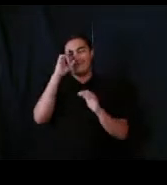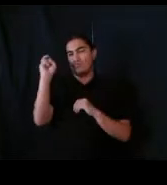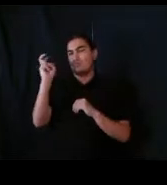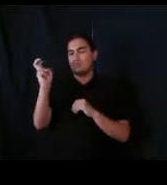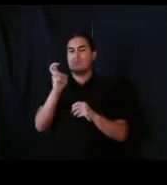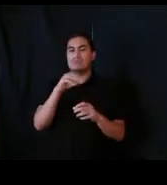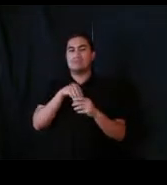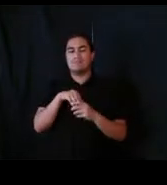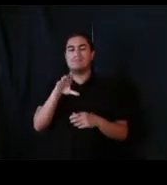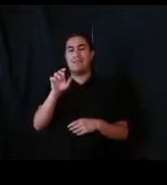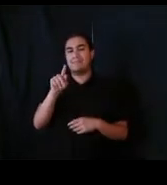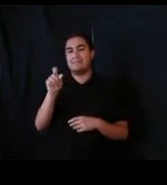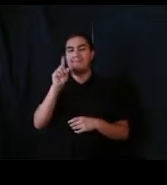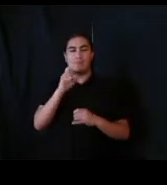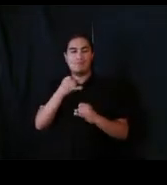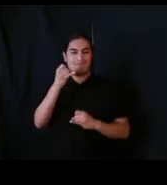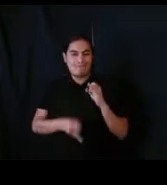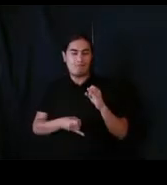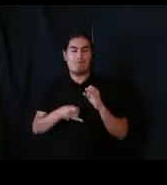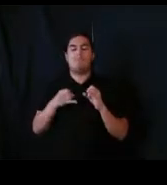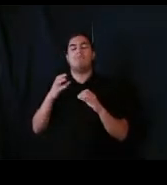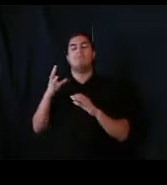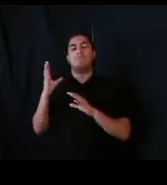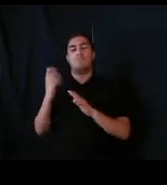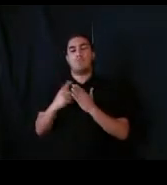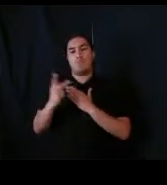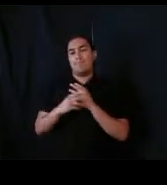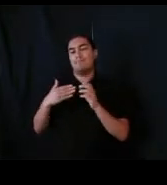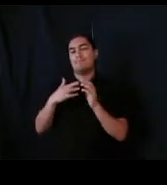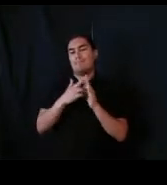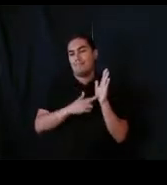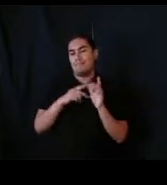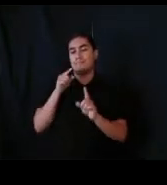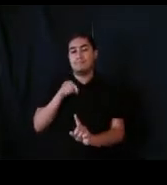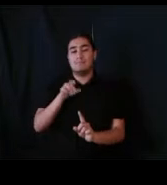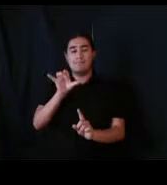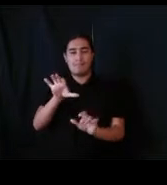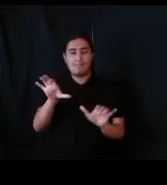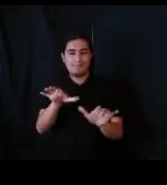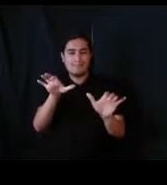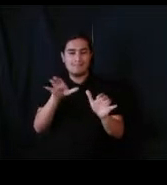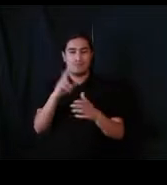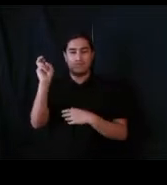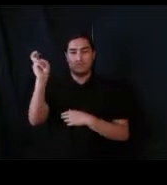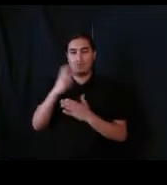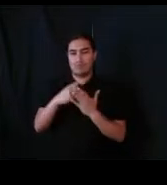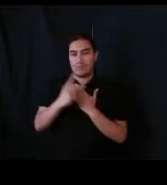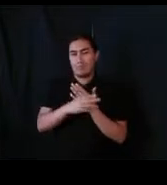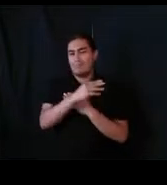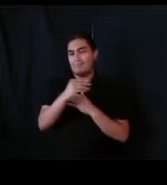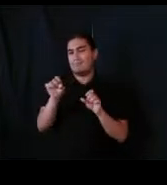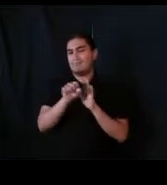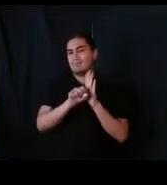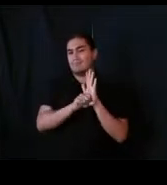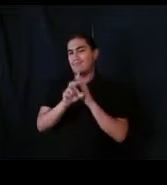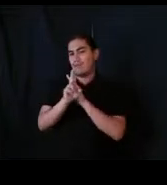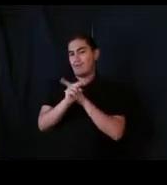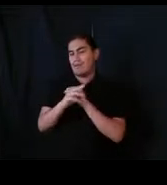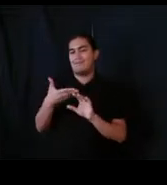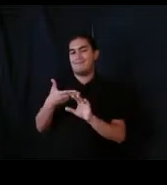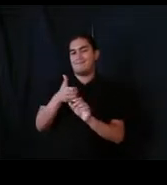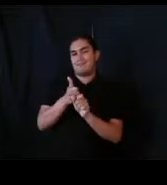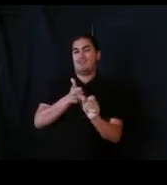dive within the final program guidelines other ctc funding programs such as the active transportation program and the state highway operation and protection